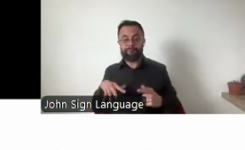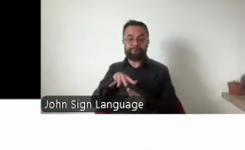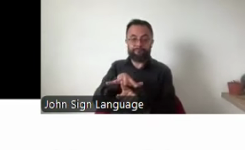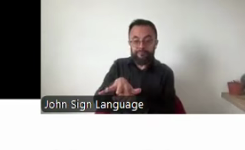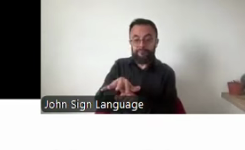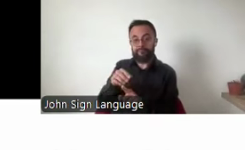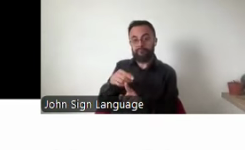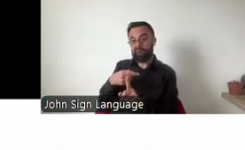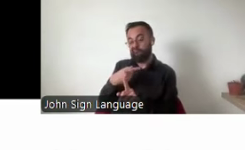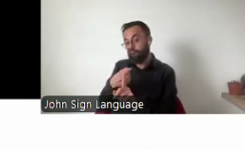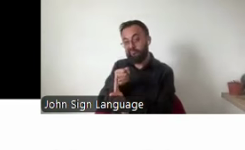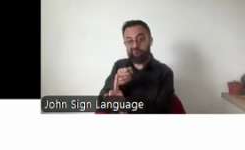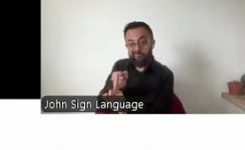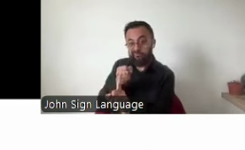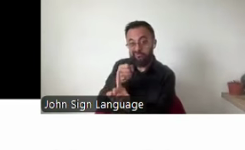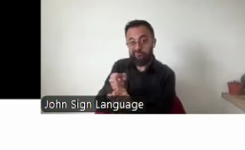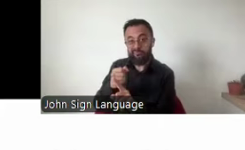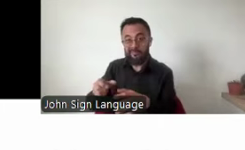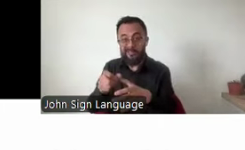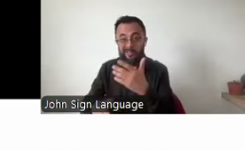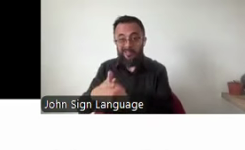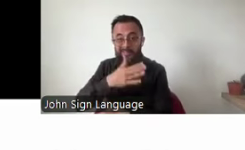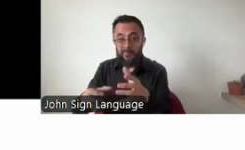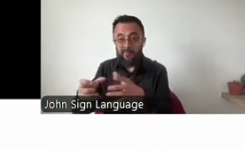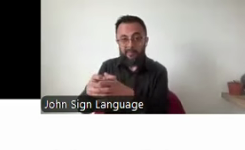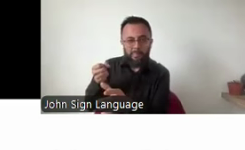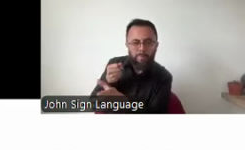and there's a lot of things that we can do about it.